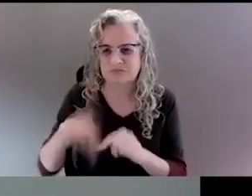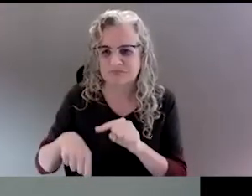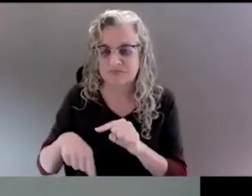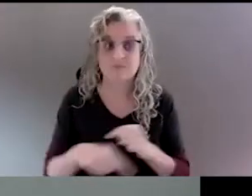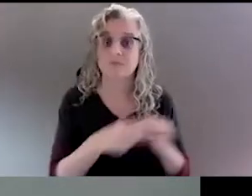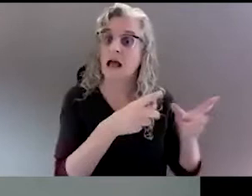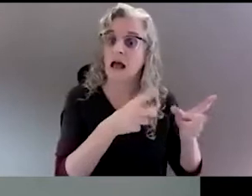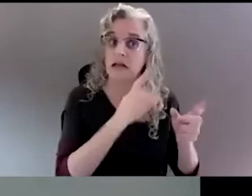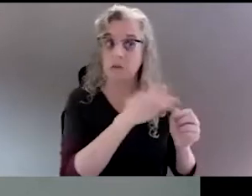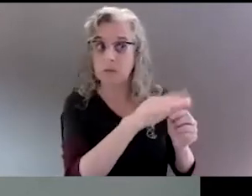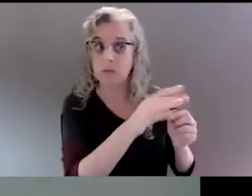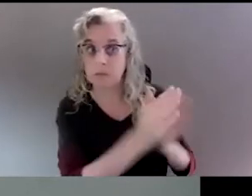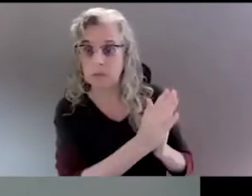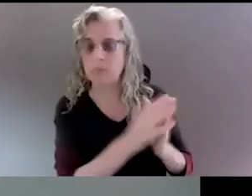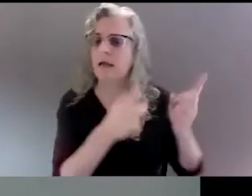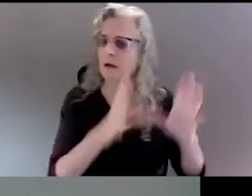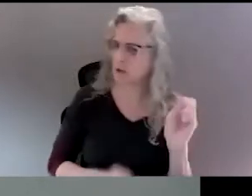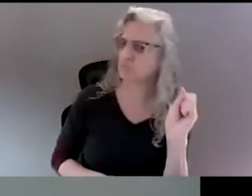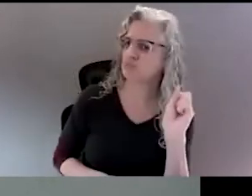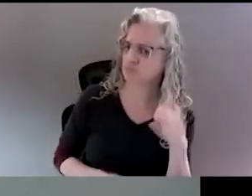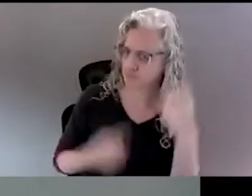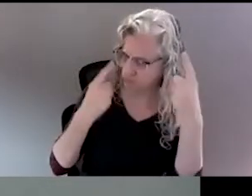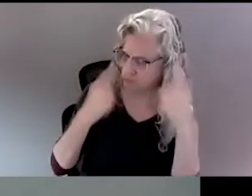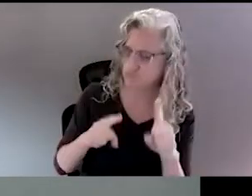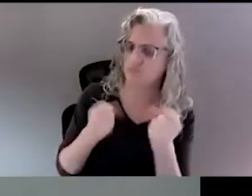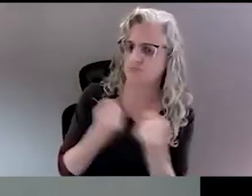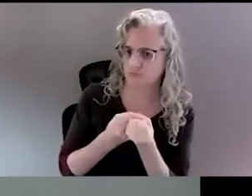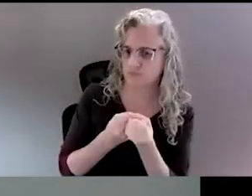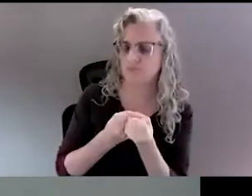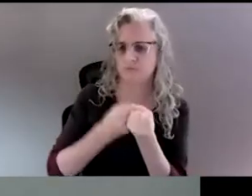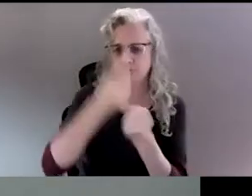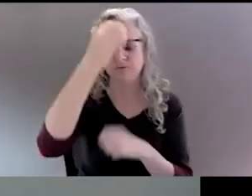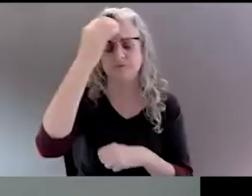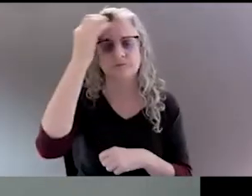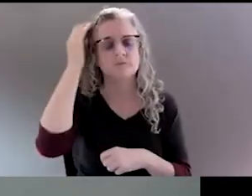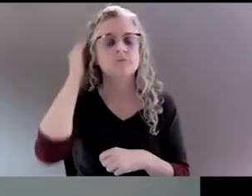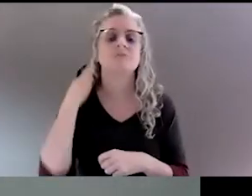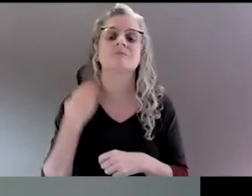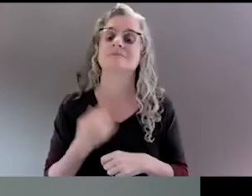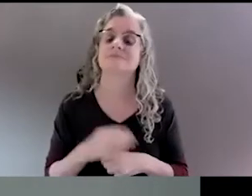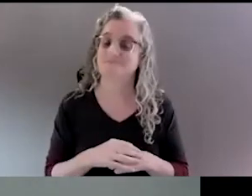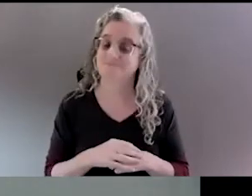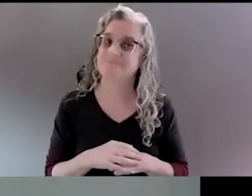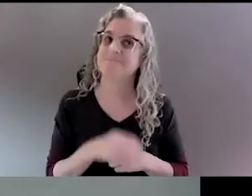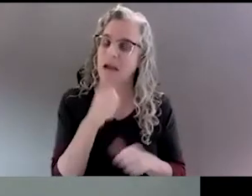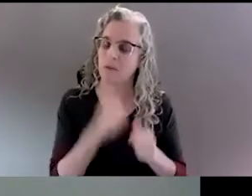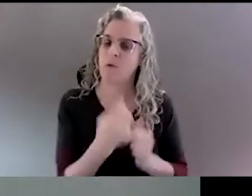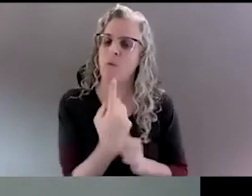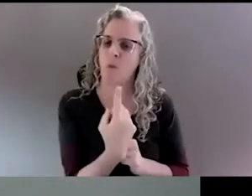course, that makes sense. Um, and I had one coworker in particular who was